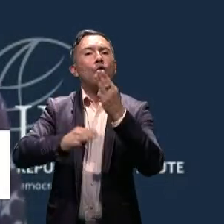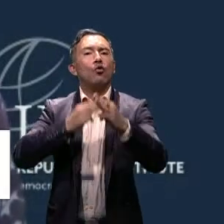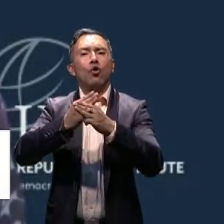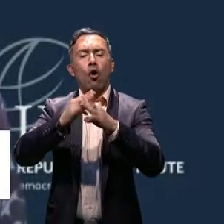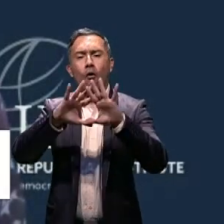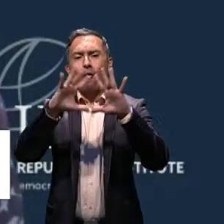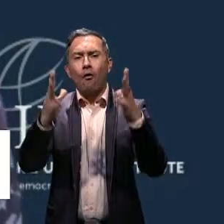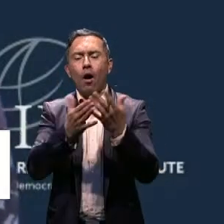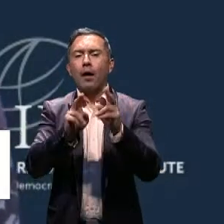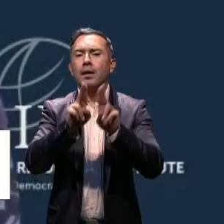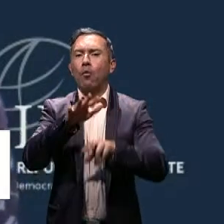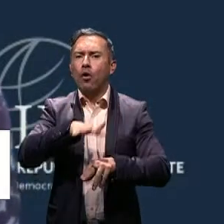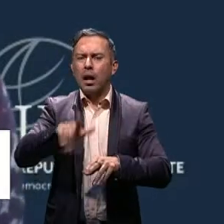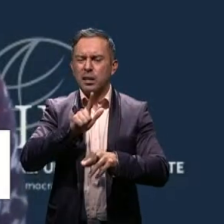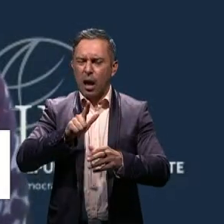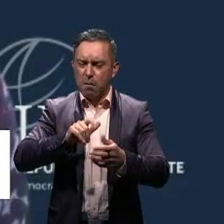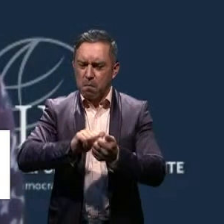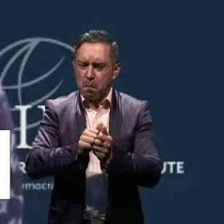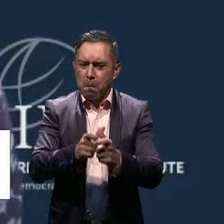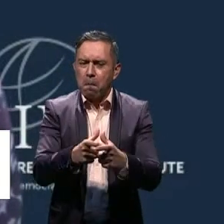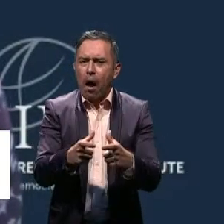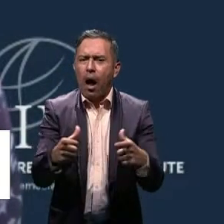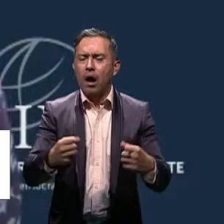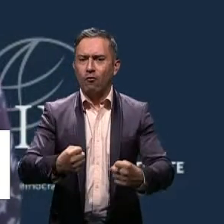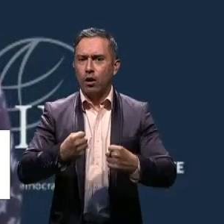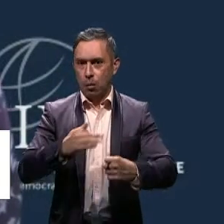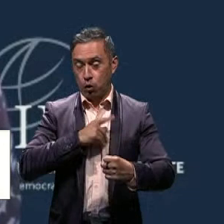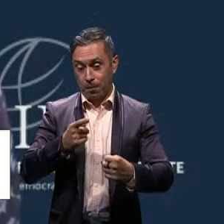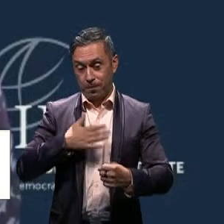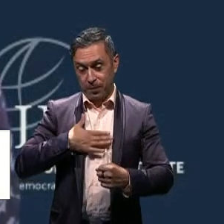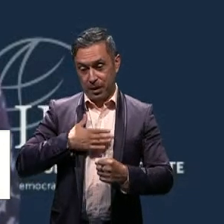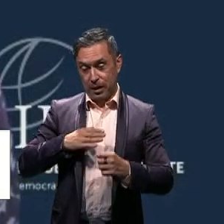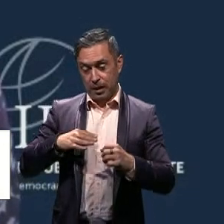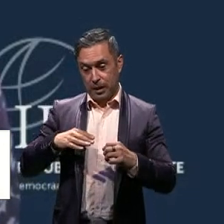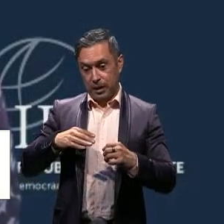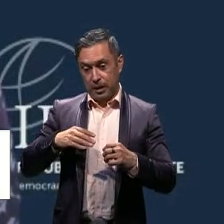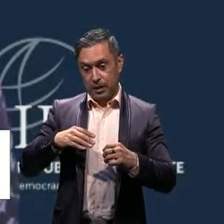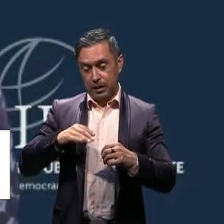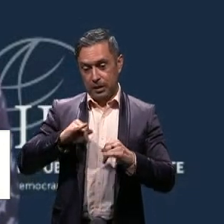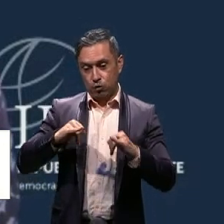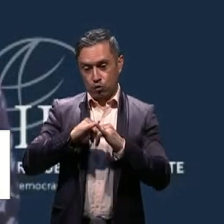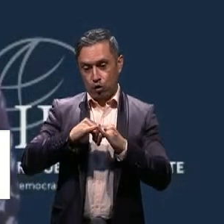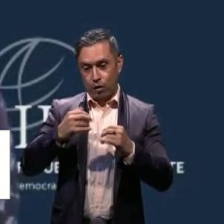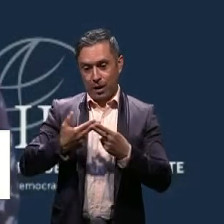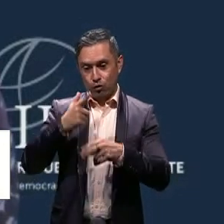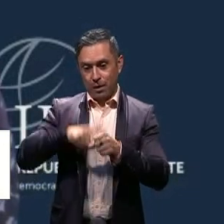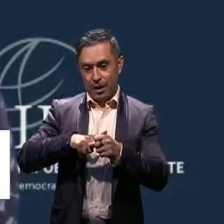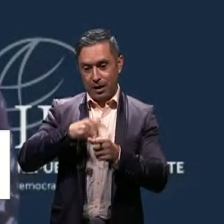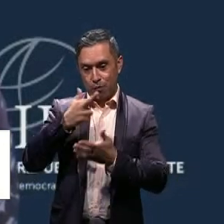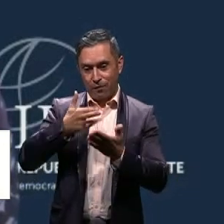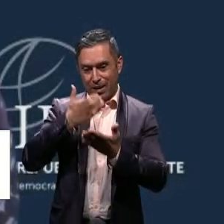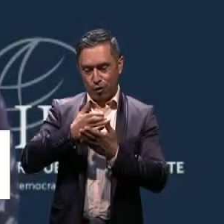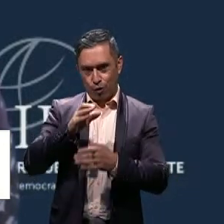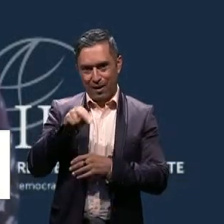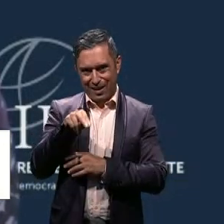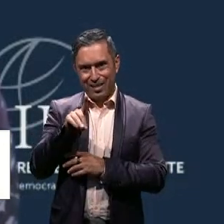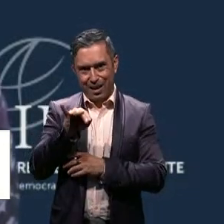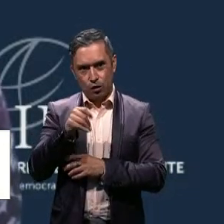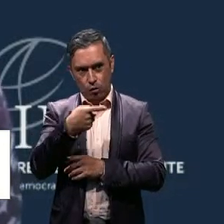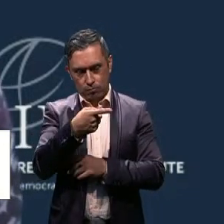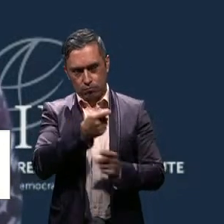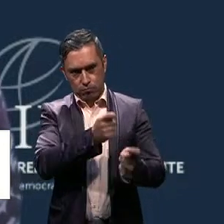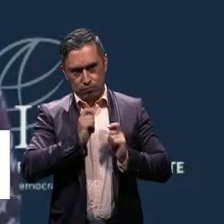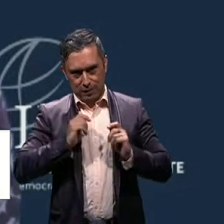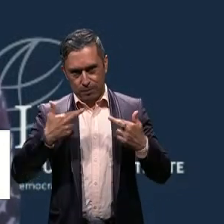the world. On behalf of the International Republican Institute, I would like to thank and congratulate